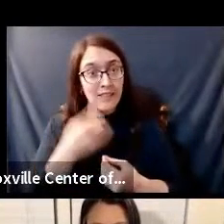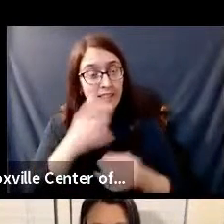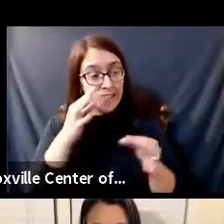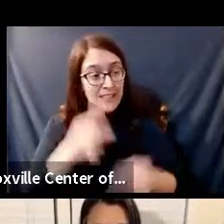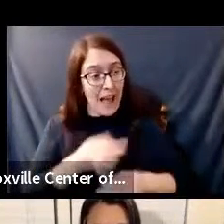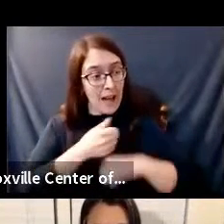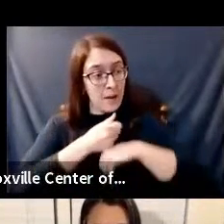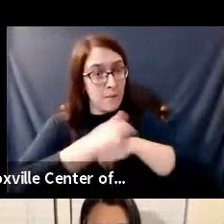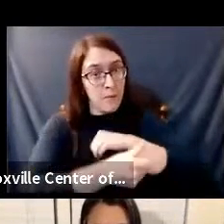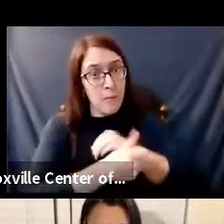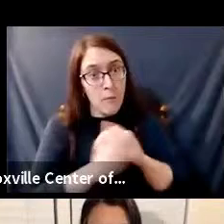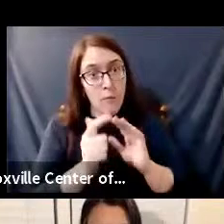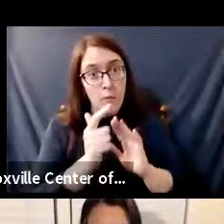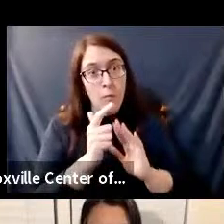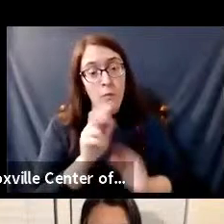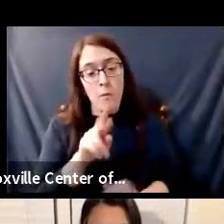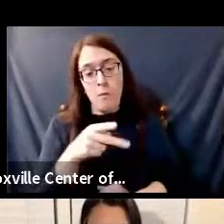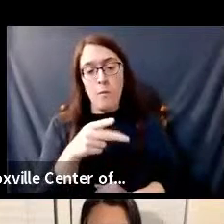cite.